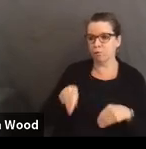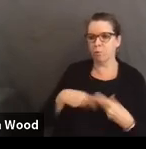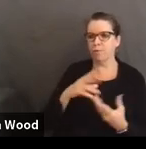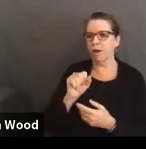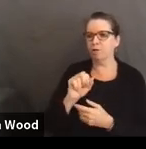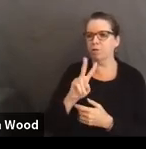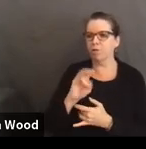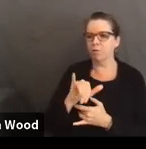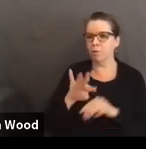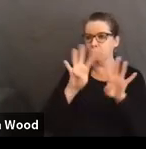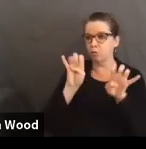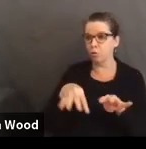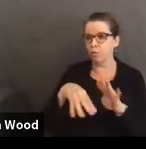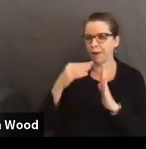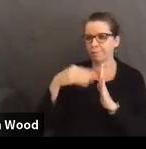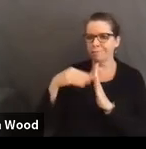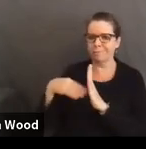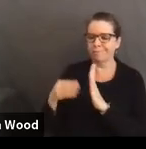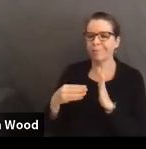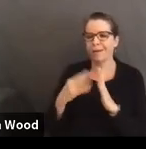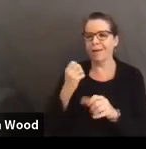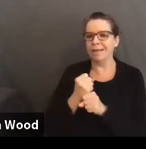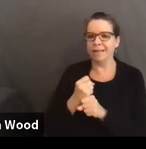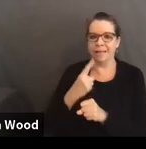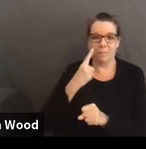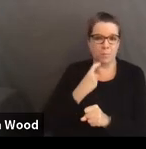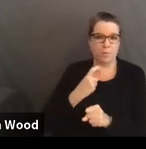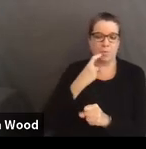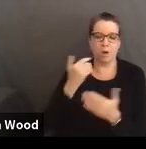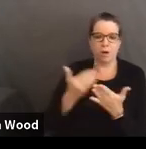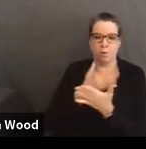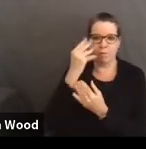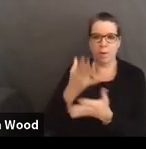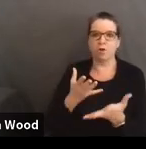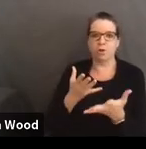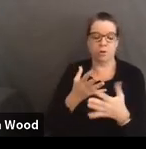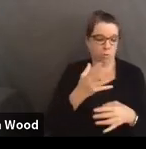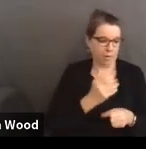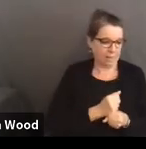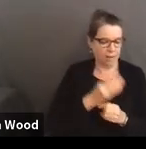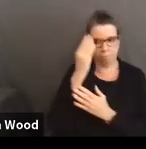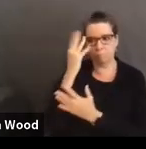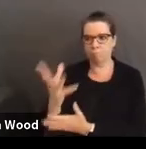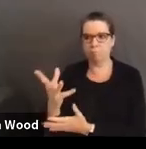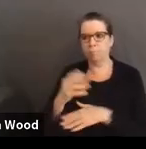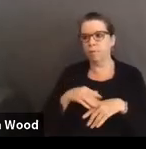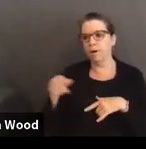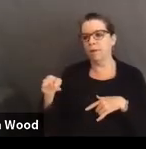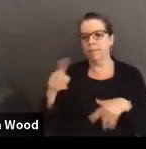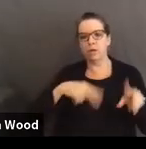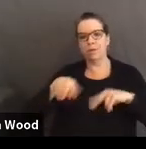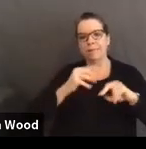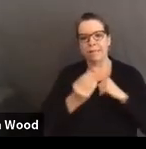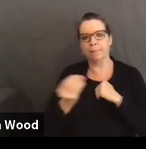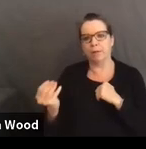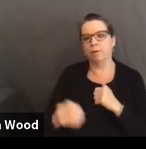can sign up to get the most up-to-date information as soon as we're able to release it so that you can see those